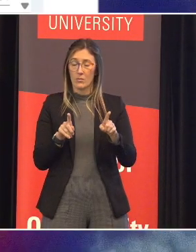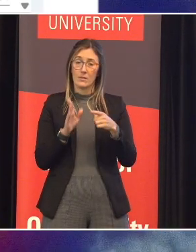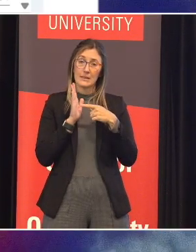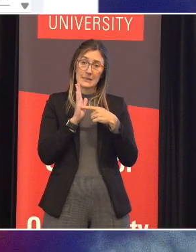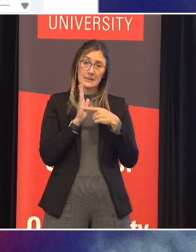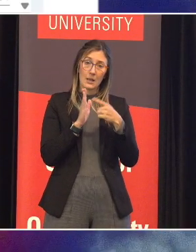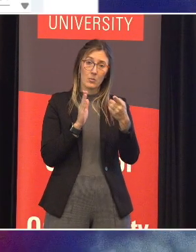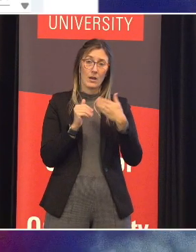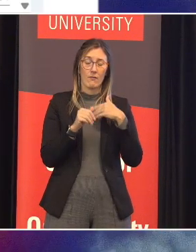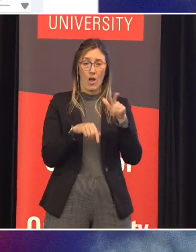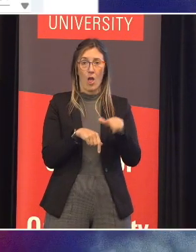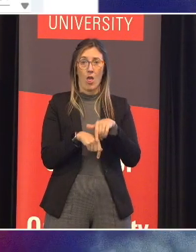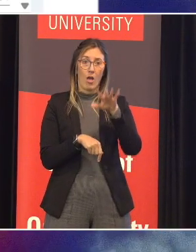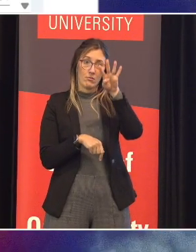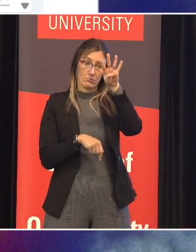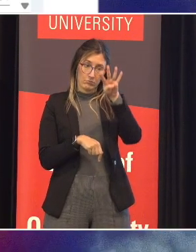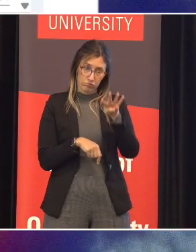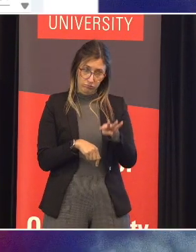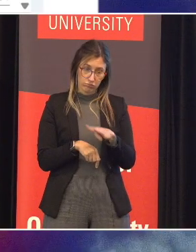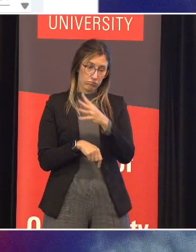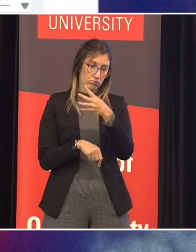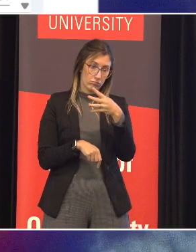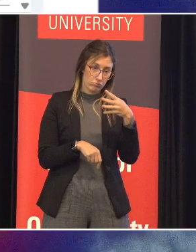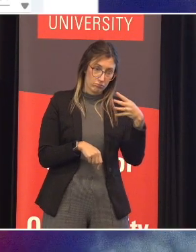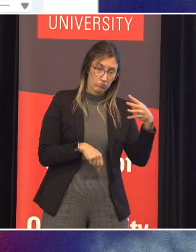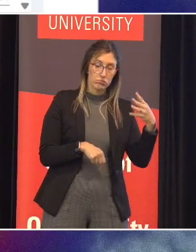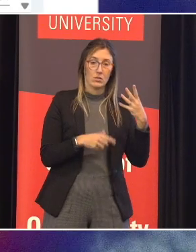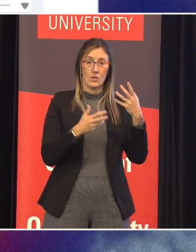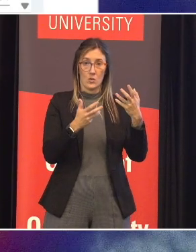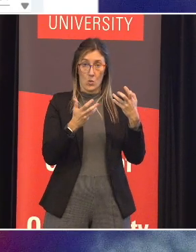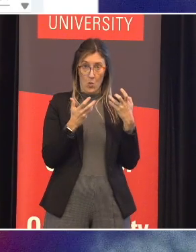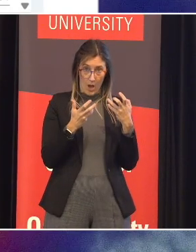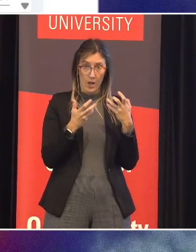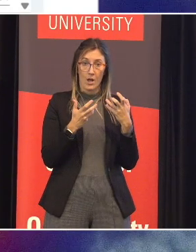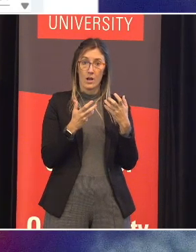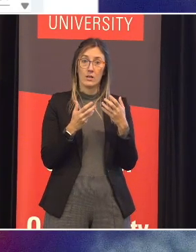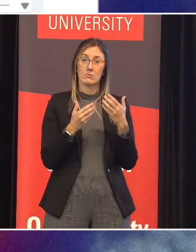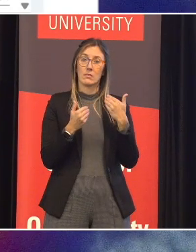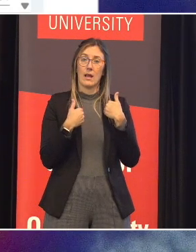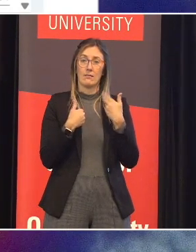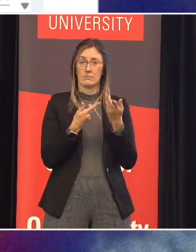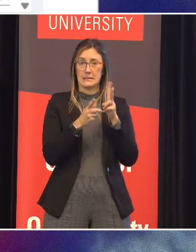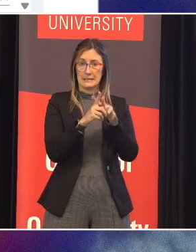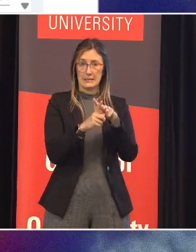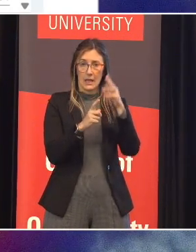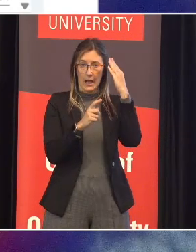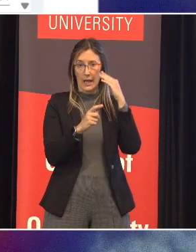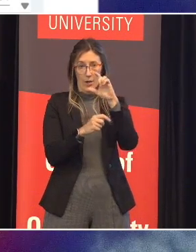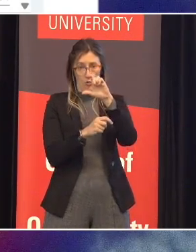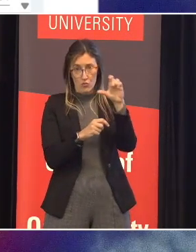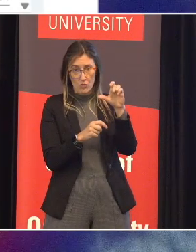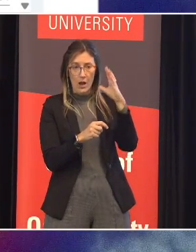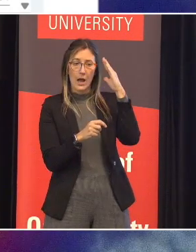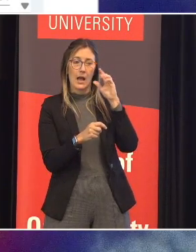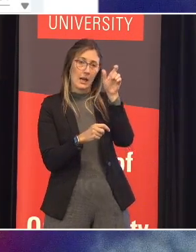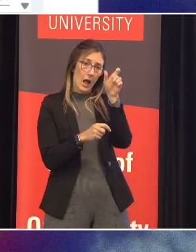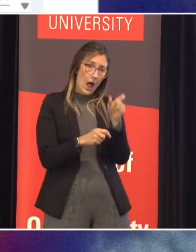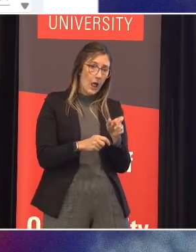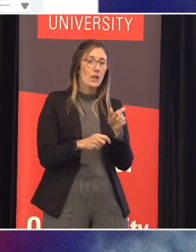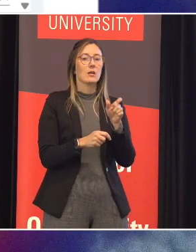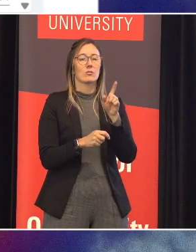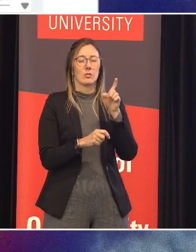heading row, you need that column row, you'd want to do it through Grackle. So I'm gonna go down here to this